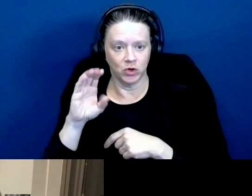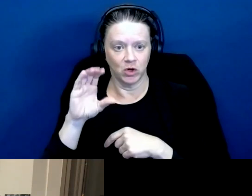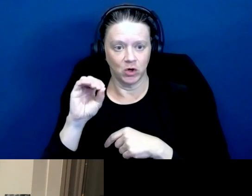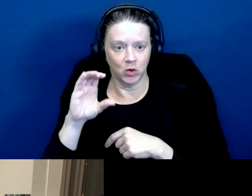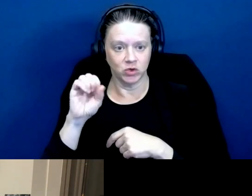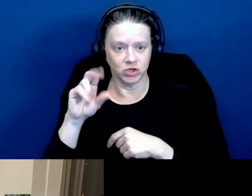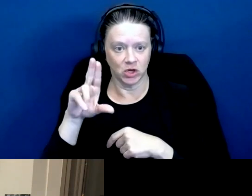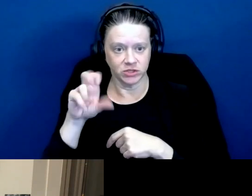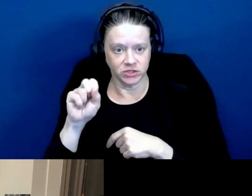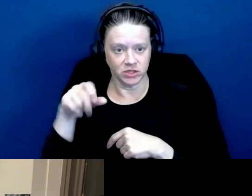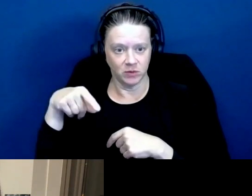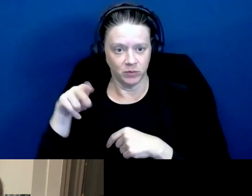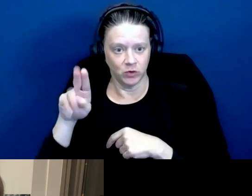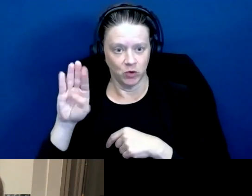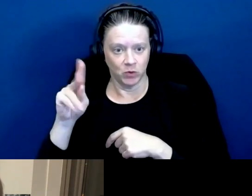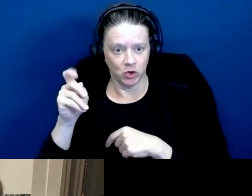under, how